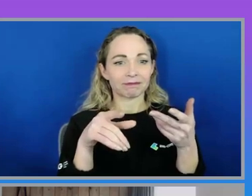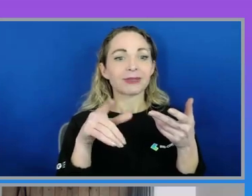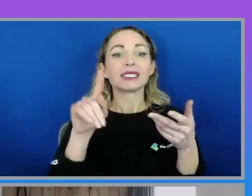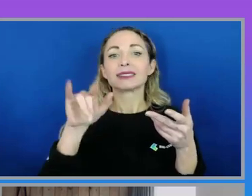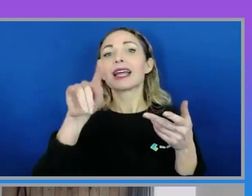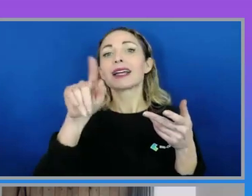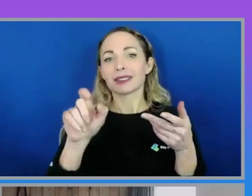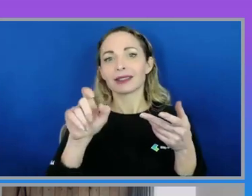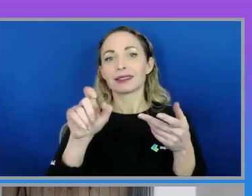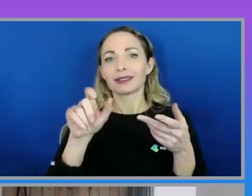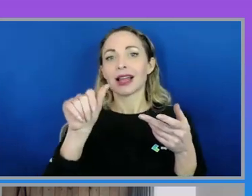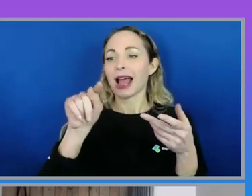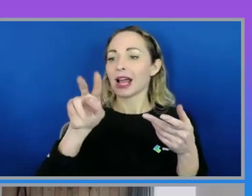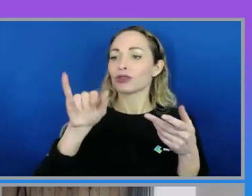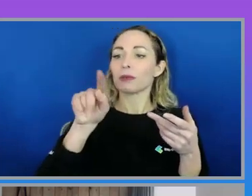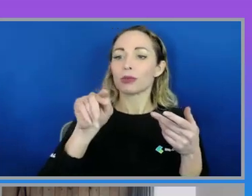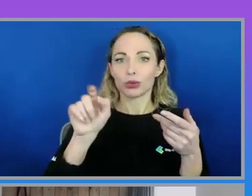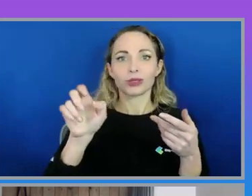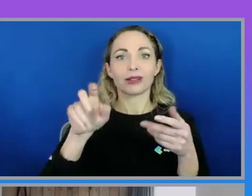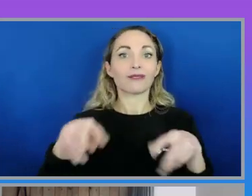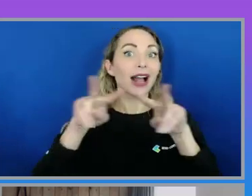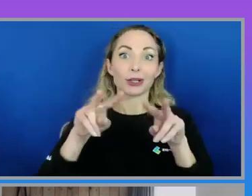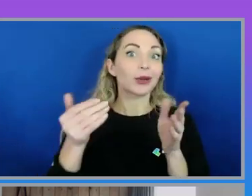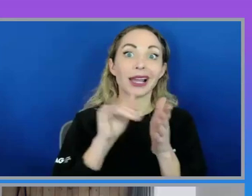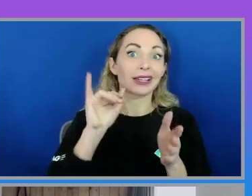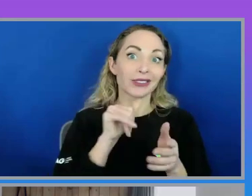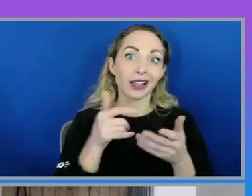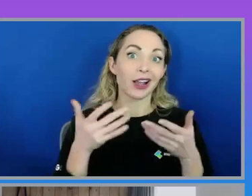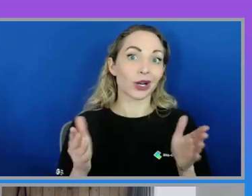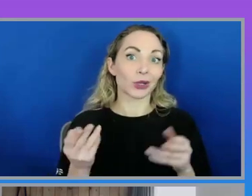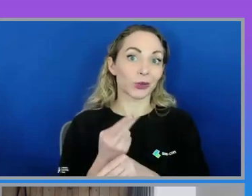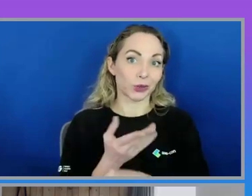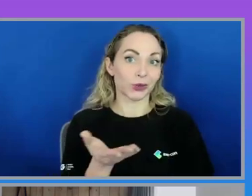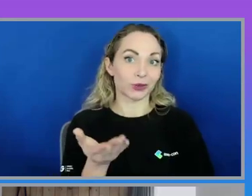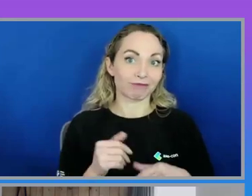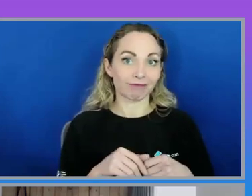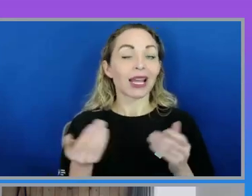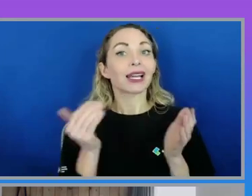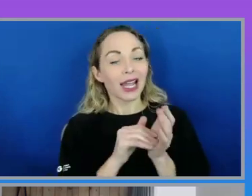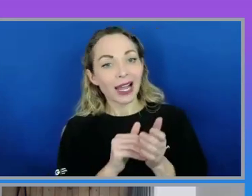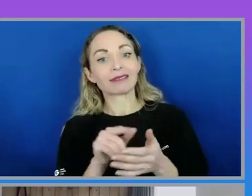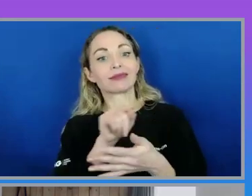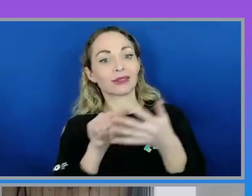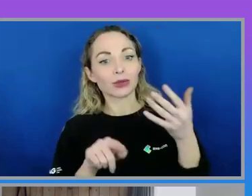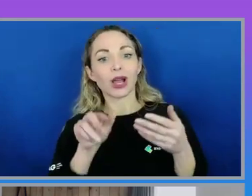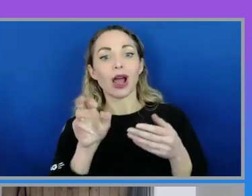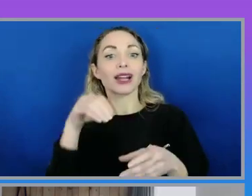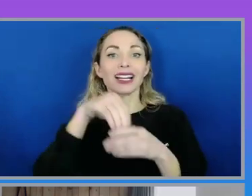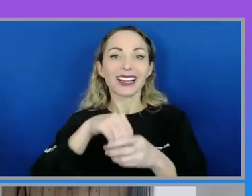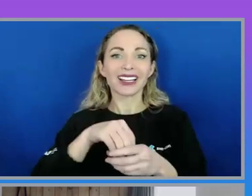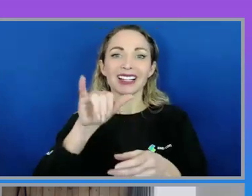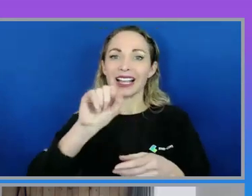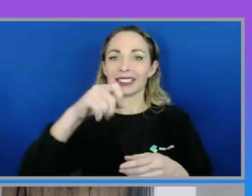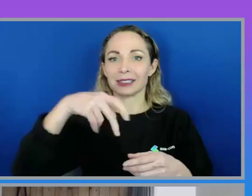title attribute value, again, if it's not already been used. Again, these are in the spec, and these